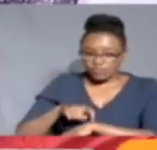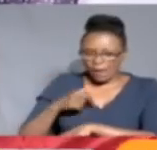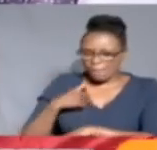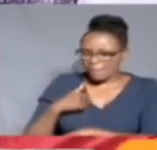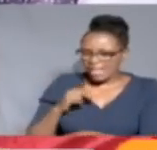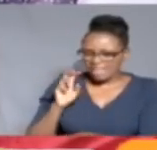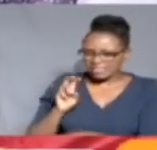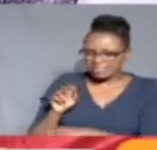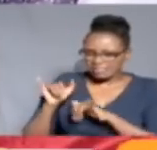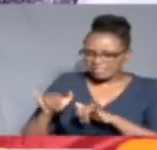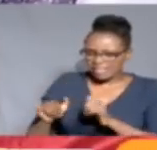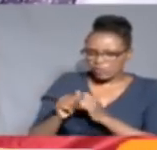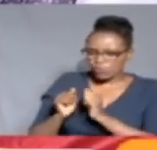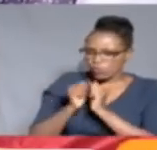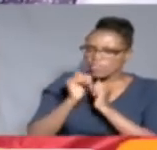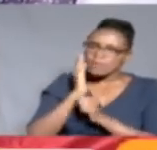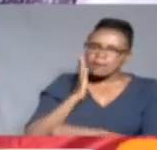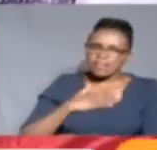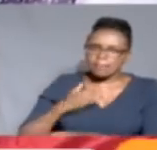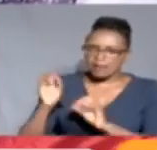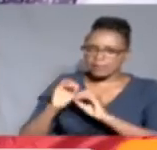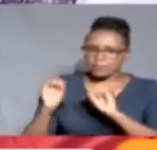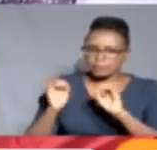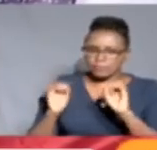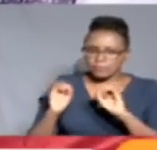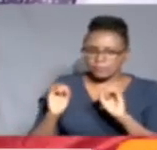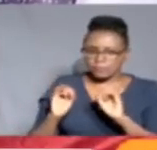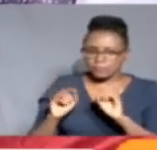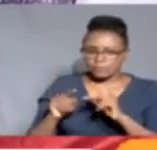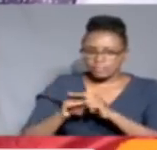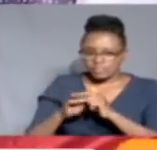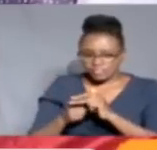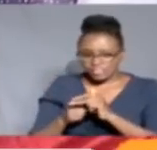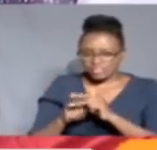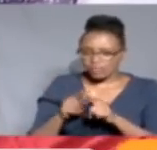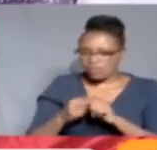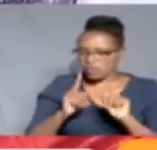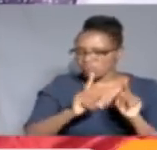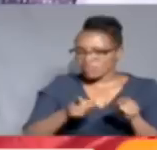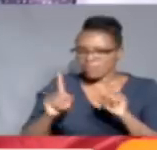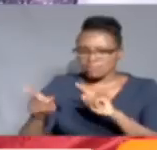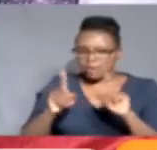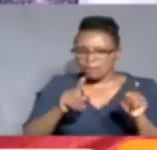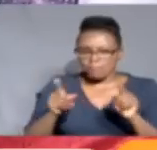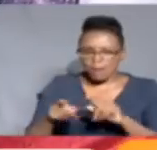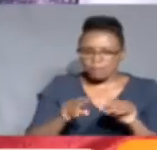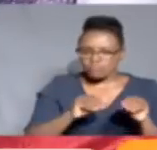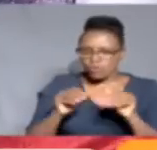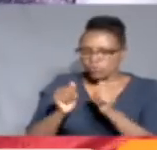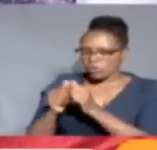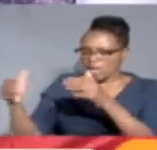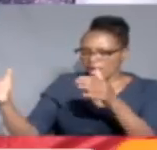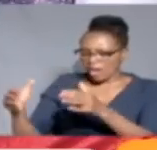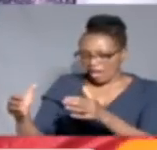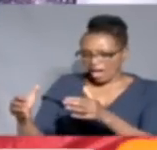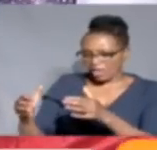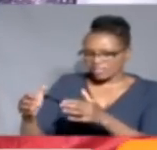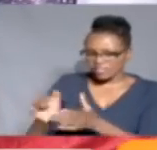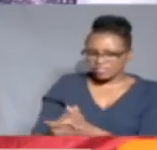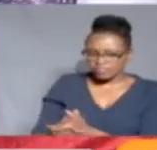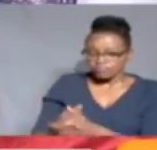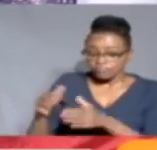to staying with my mom. So I started loitering and moving with a gang.